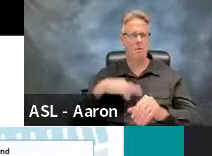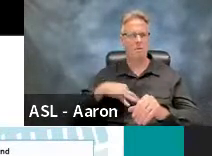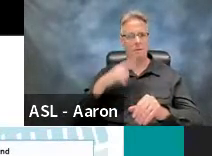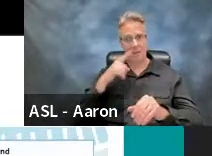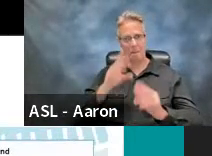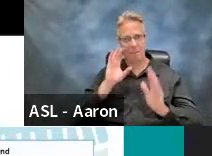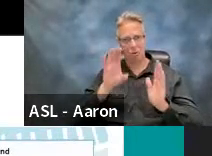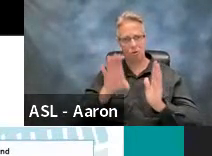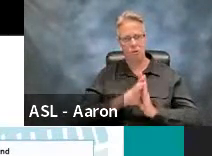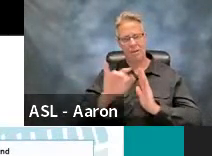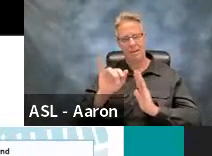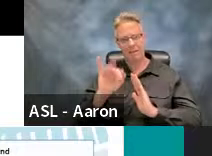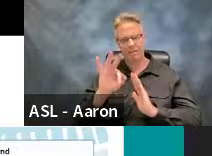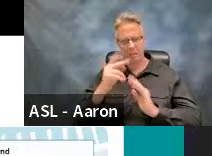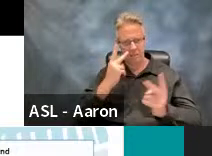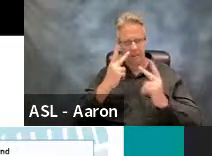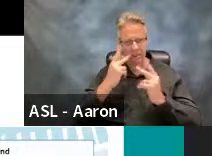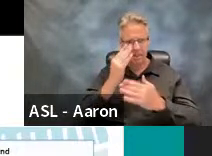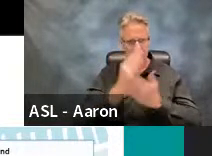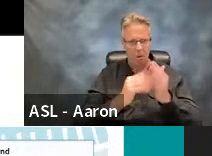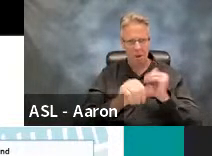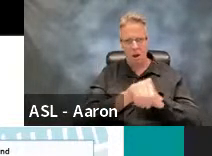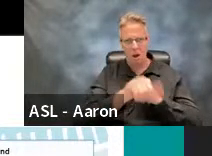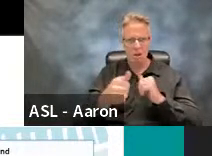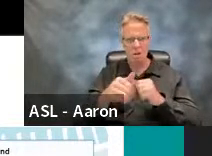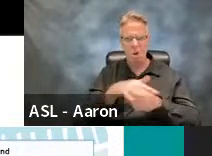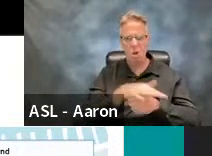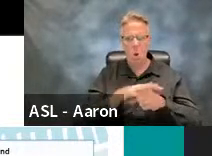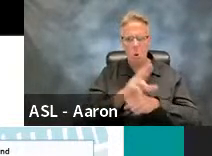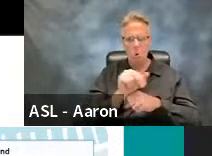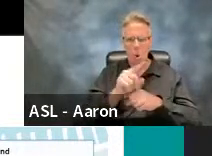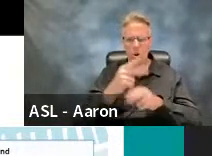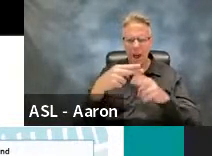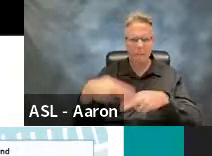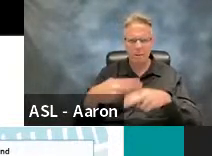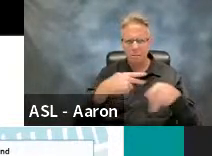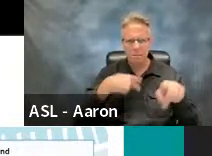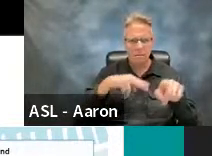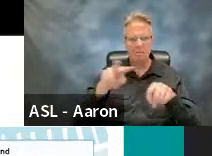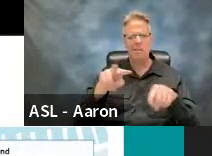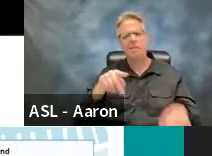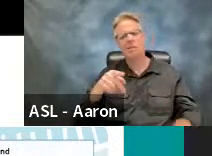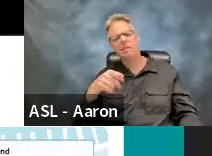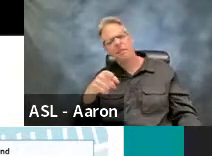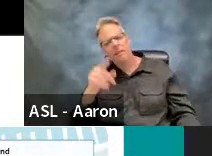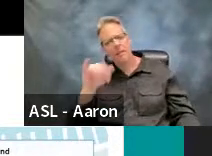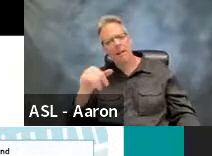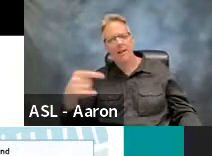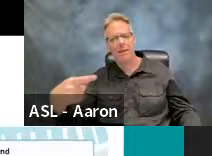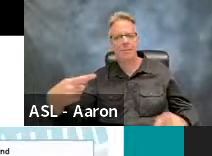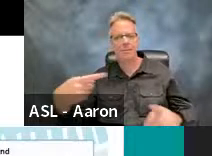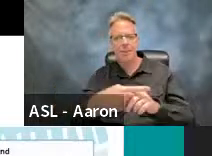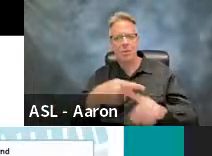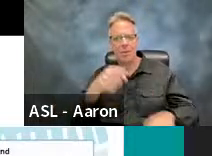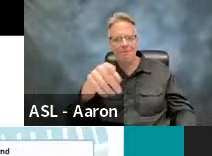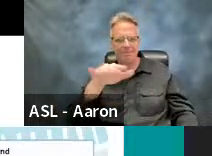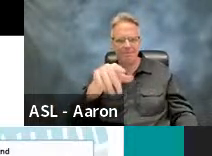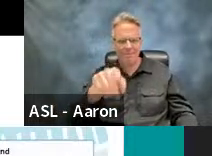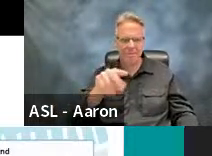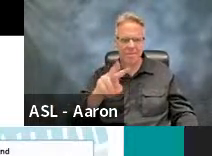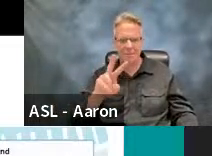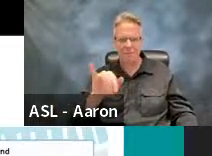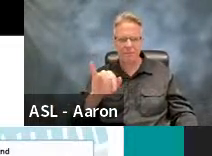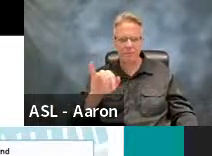graphic if some of these other local roads were indicated, the intersection or the interchange at